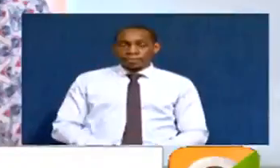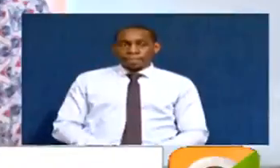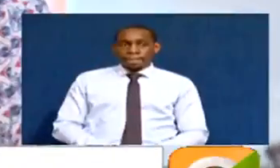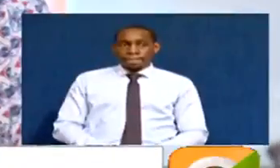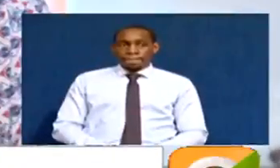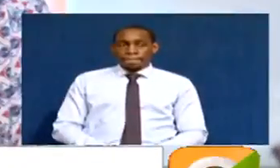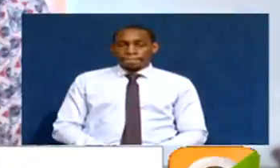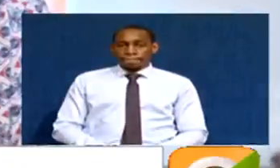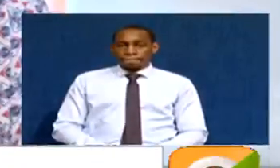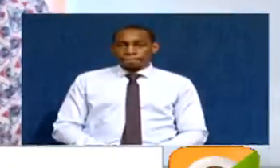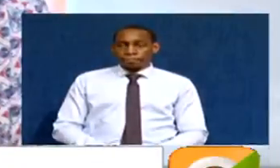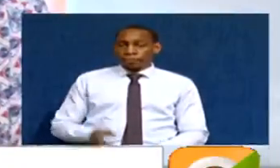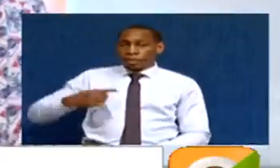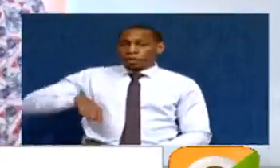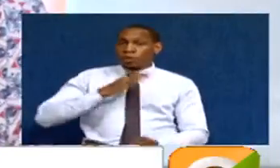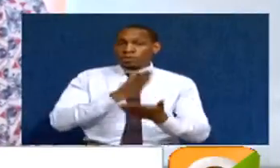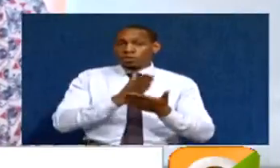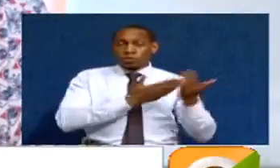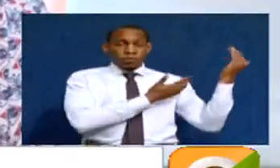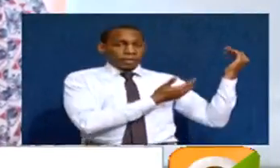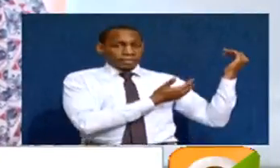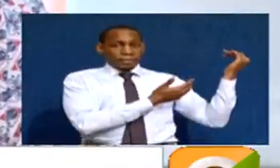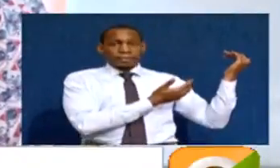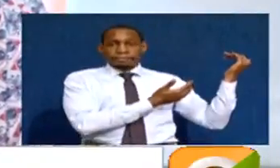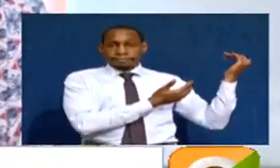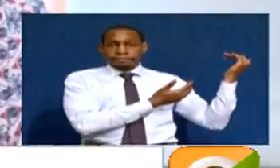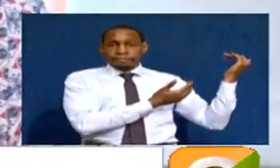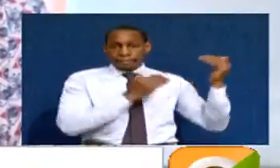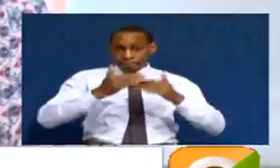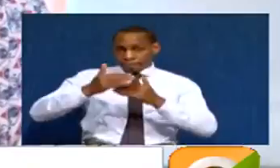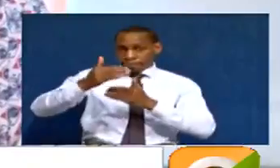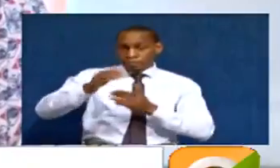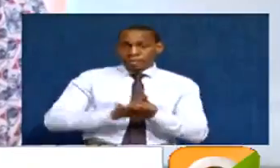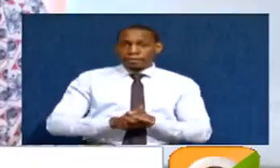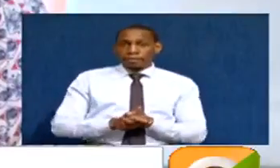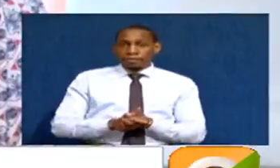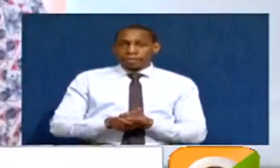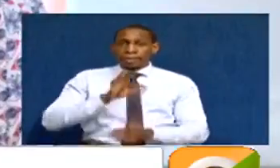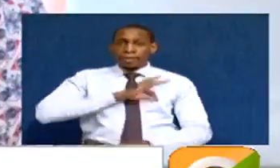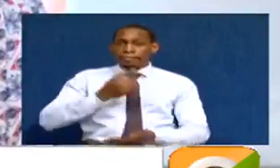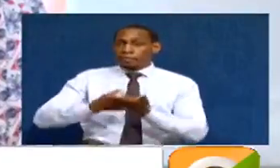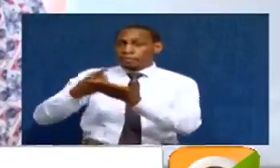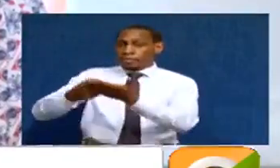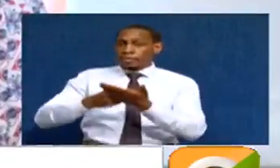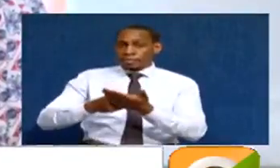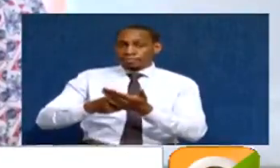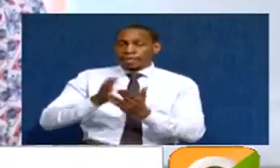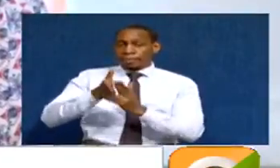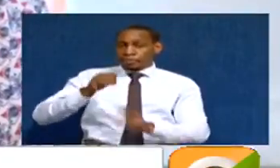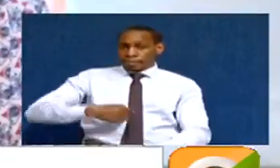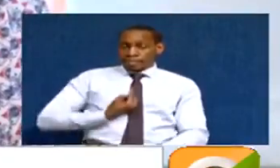Mogadishu. And that we truly look forward to having meaningful discussions between